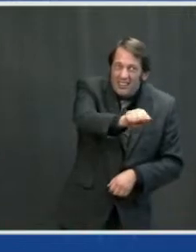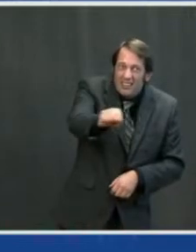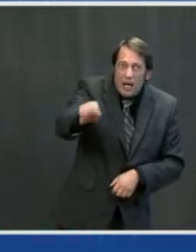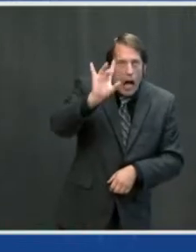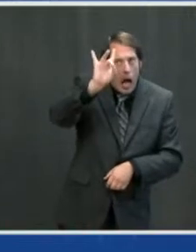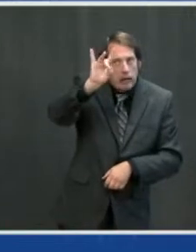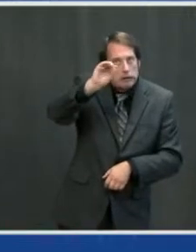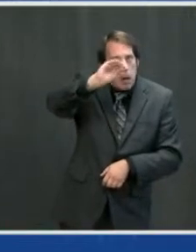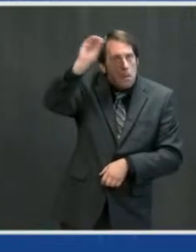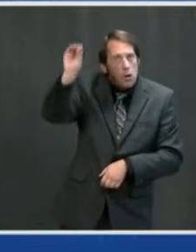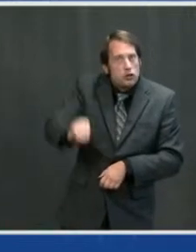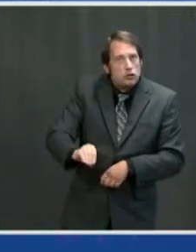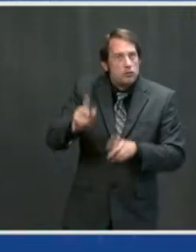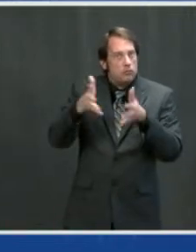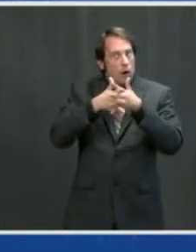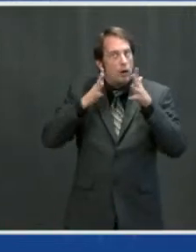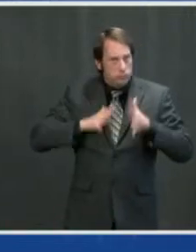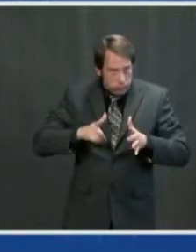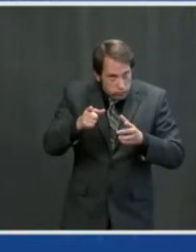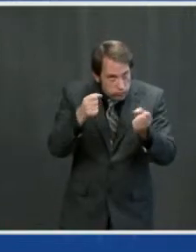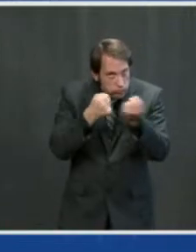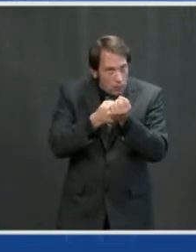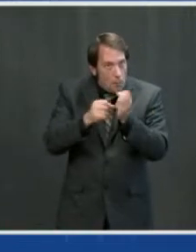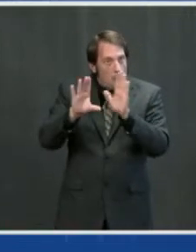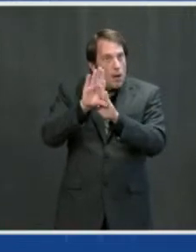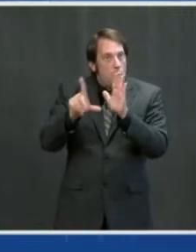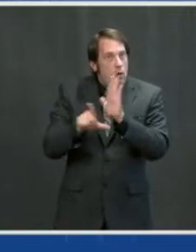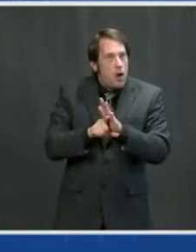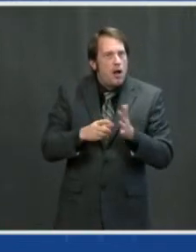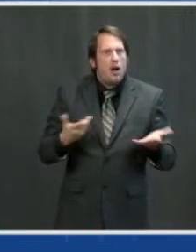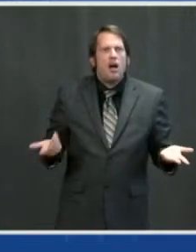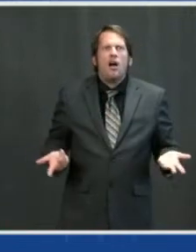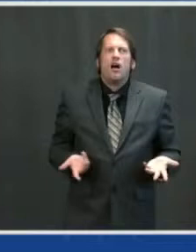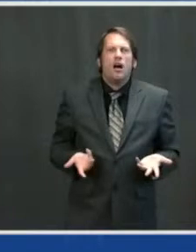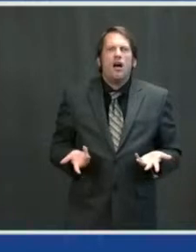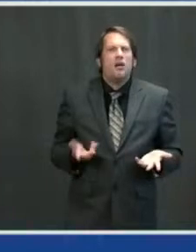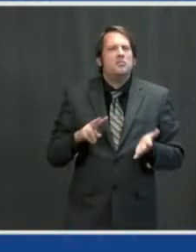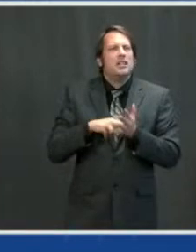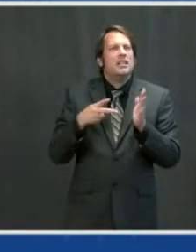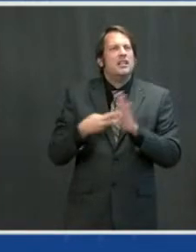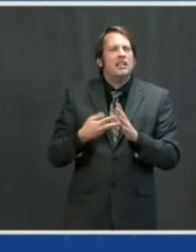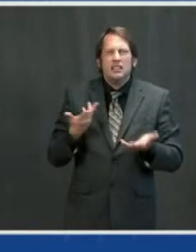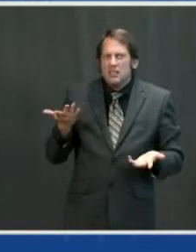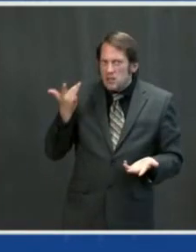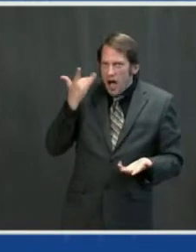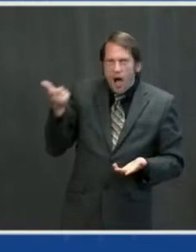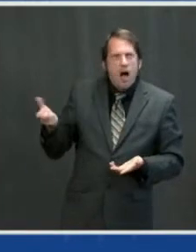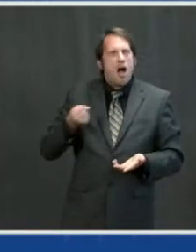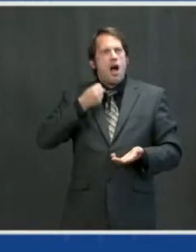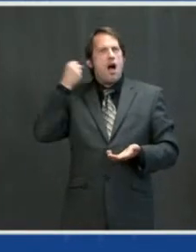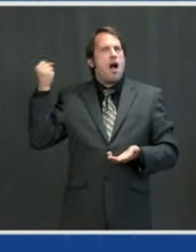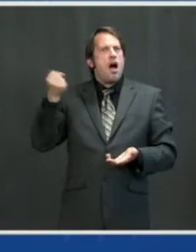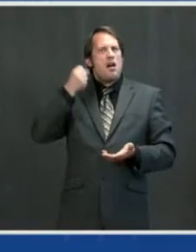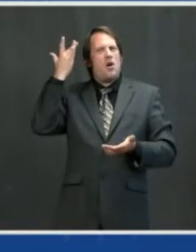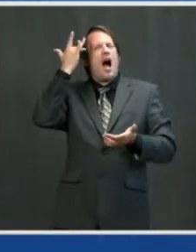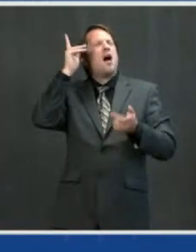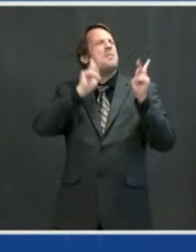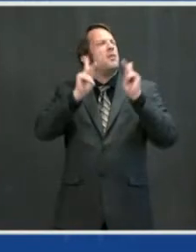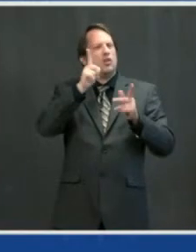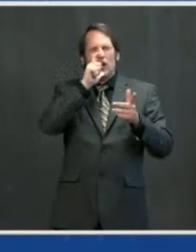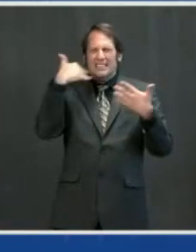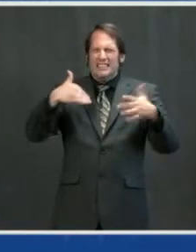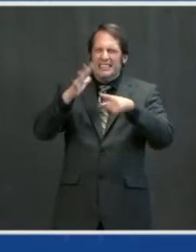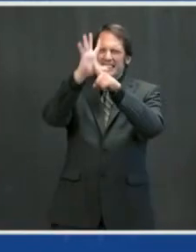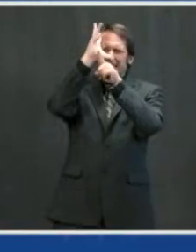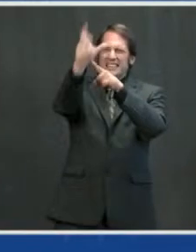Who in God's name needs a weapon that can hold 100 rounds or 40 rounds or